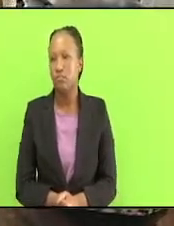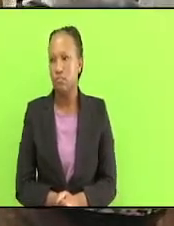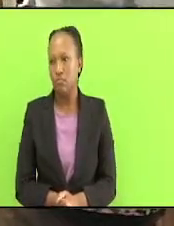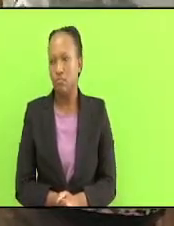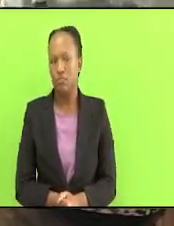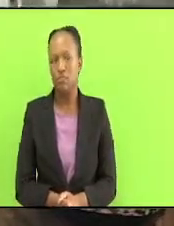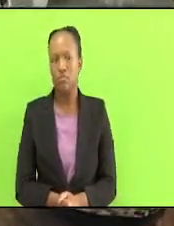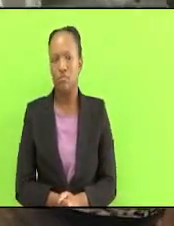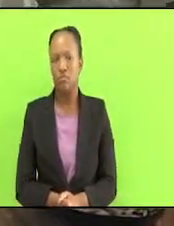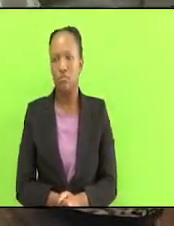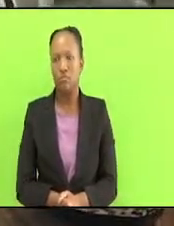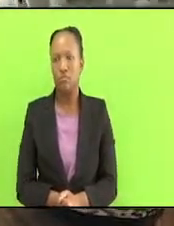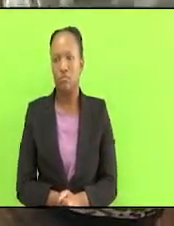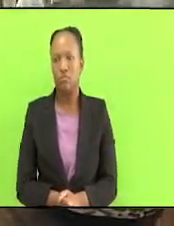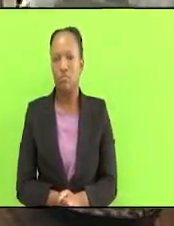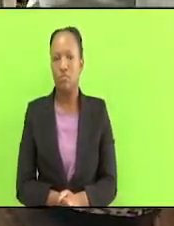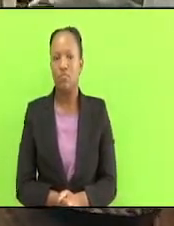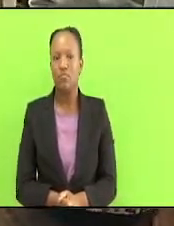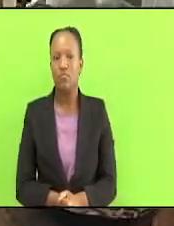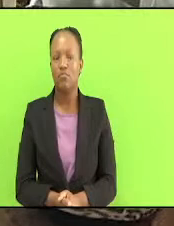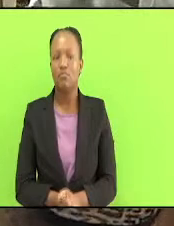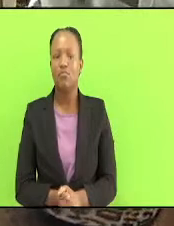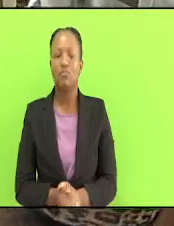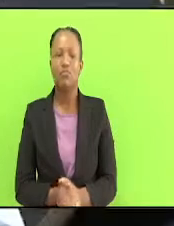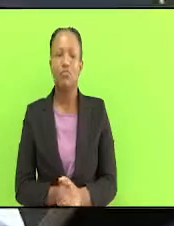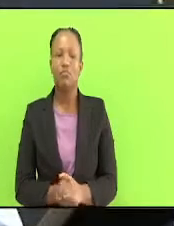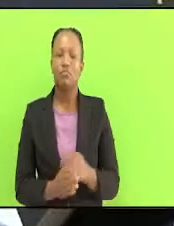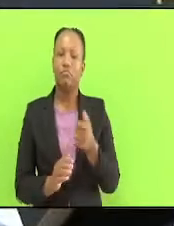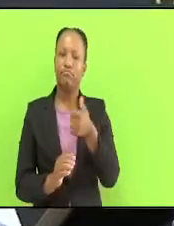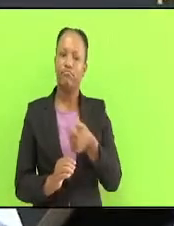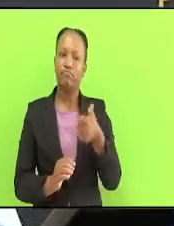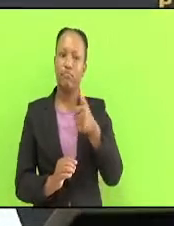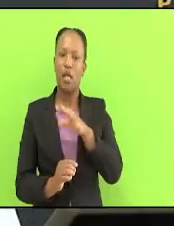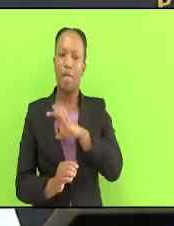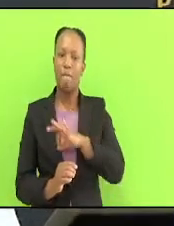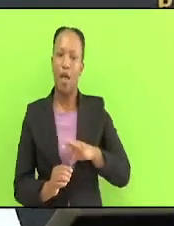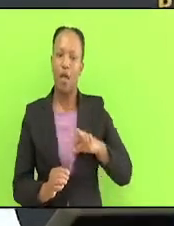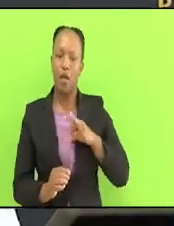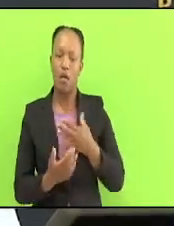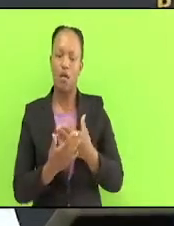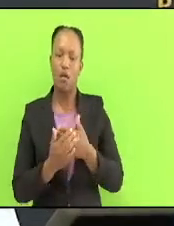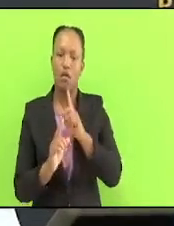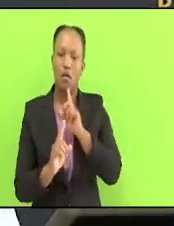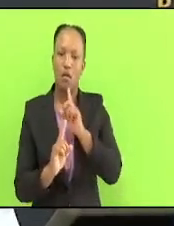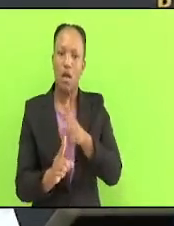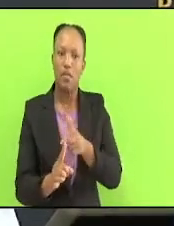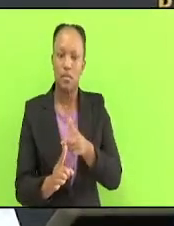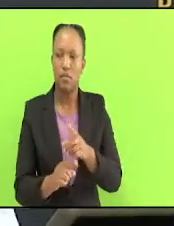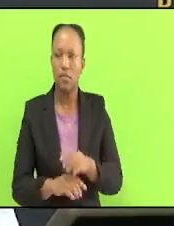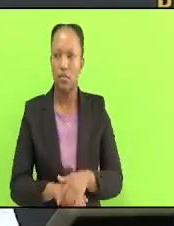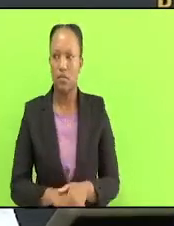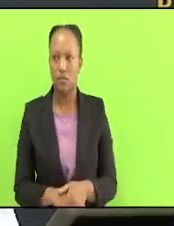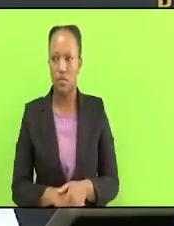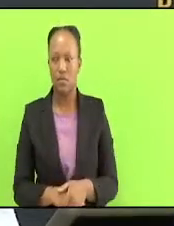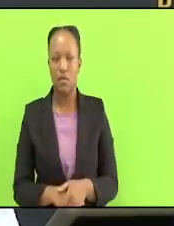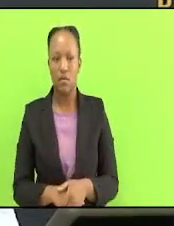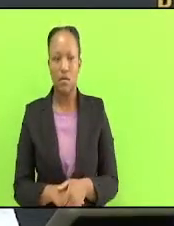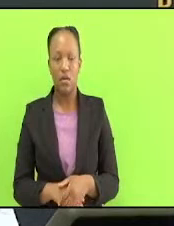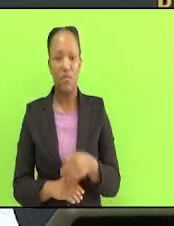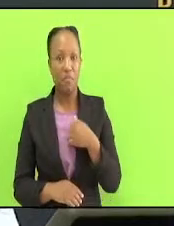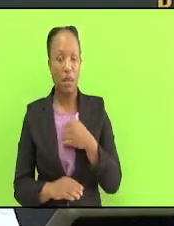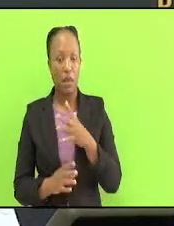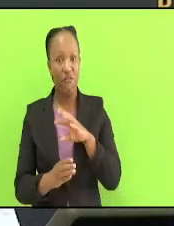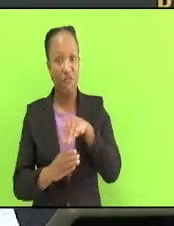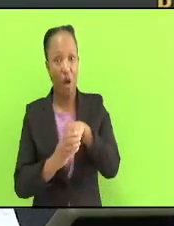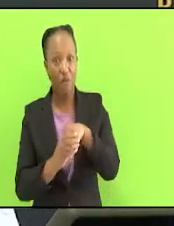Ra toropo teng o tla go araba le tona. Ke lemogile gore ha nka tla fa ka tla go bua ka dio tsa Mahikeng ke tla nna le